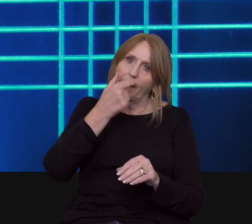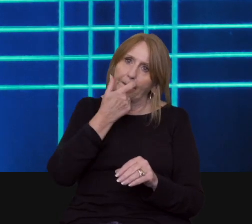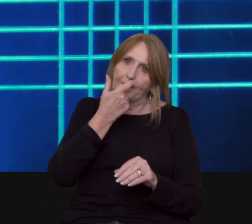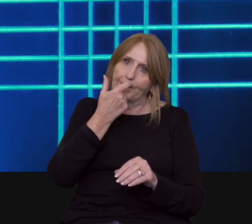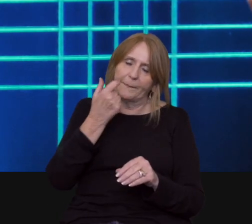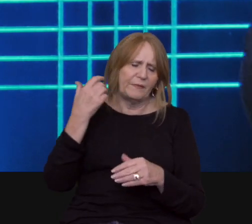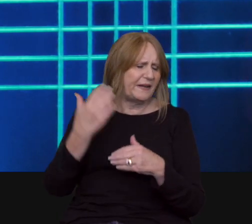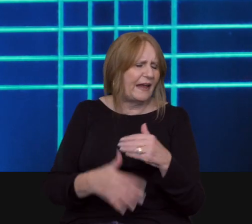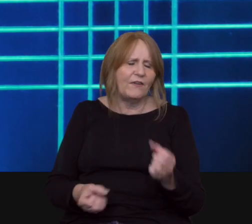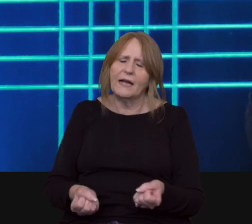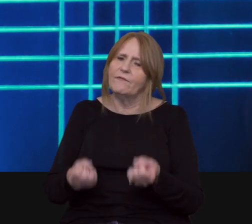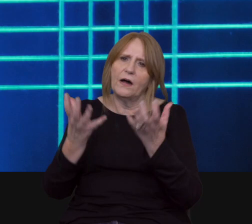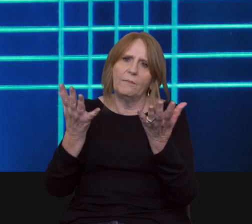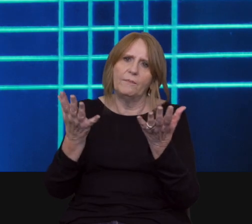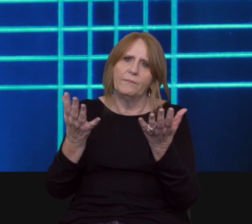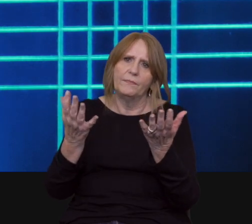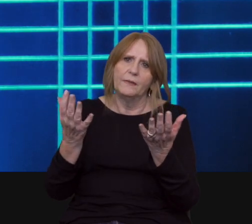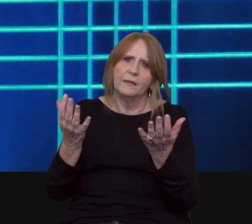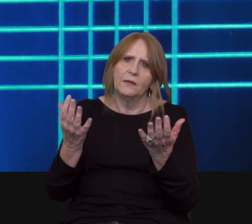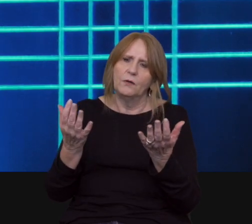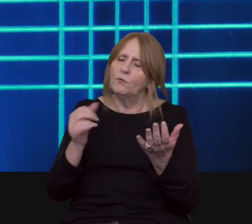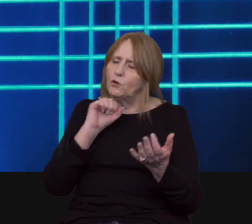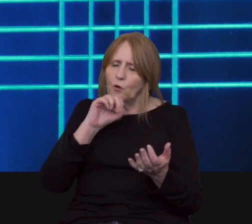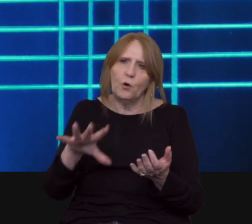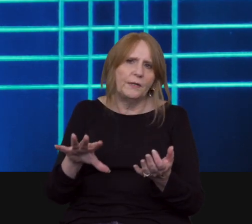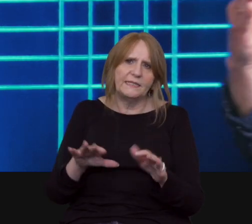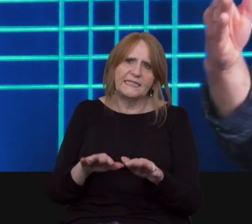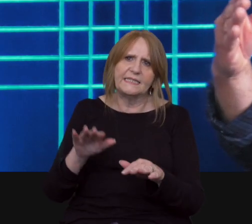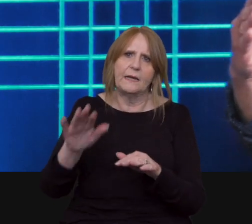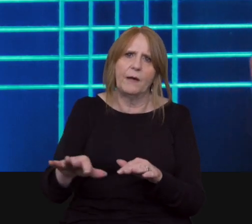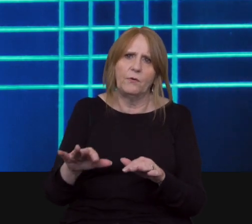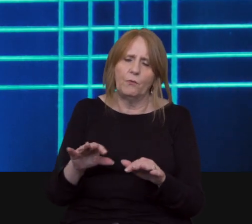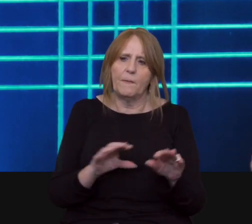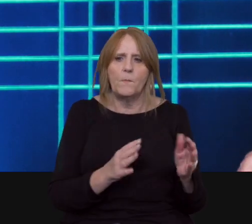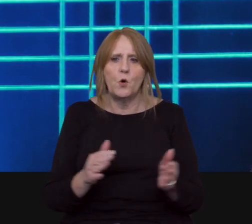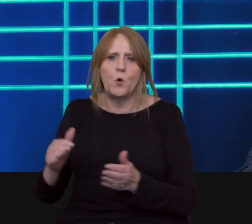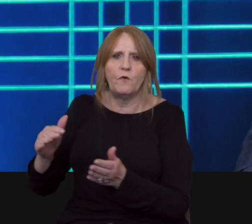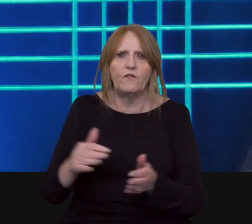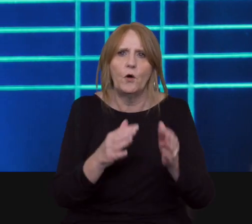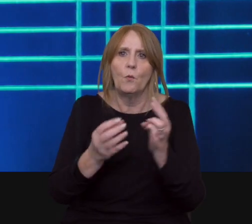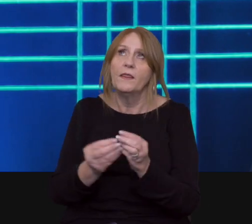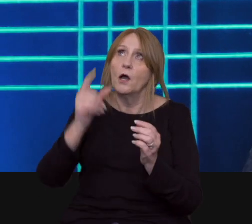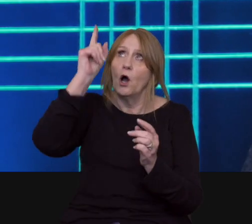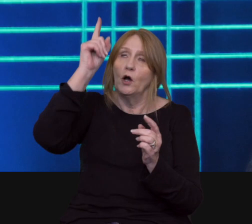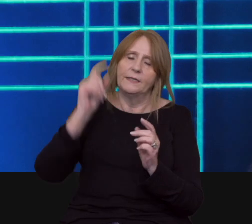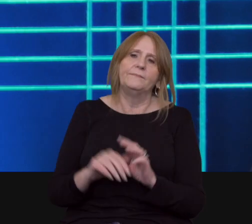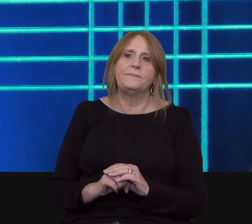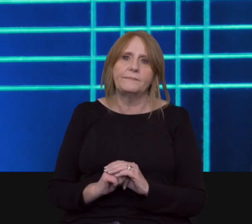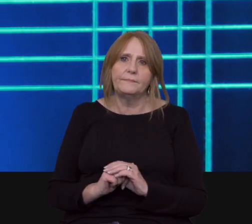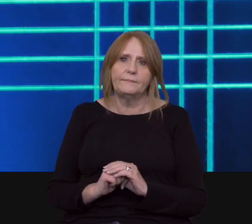don't give up. We don't step back. We don't step out. We move with it and we say, Lord, I'm in this